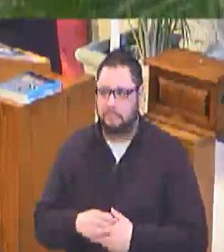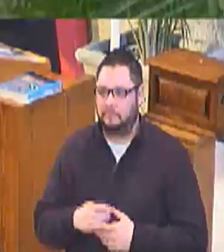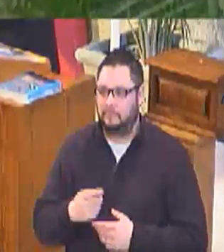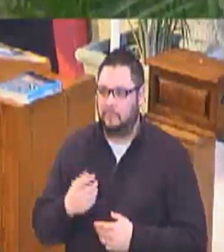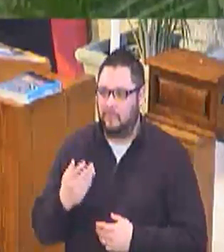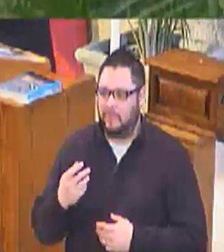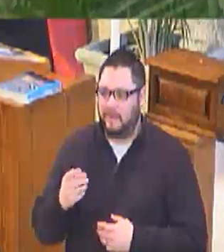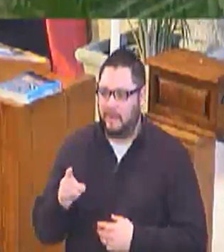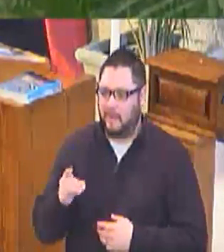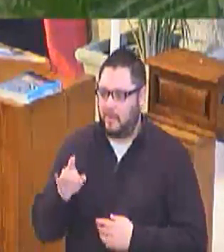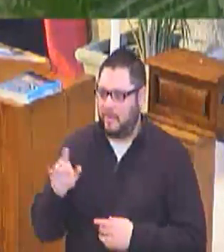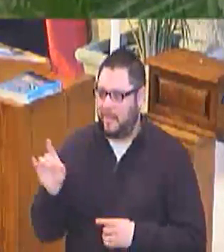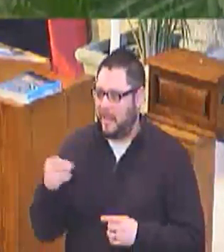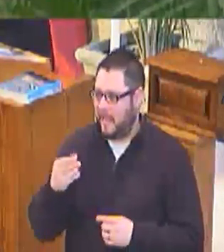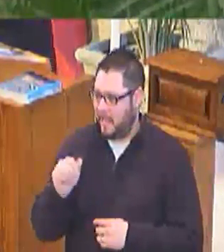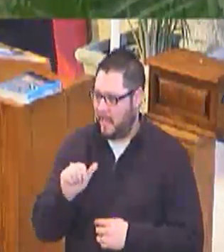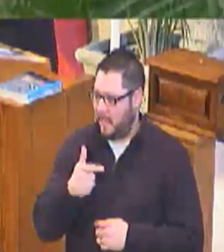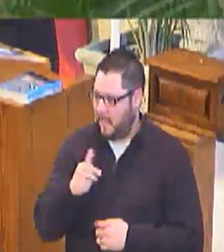with Hagar the Horrible?